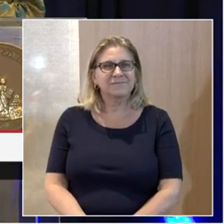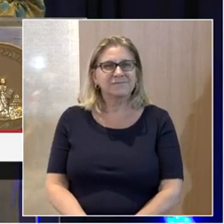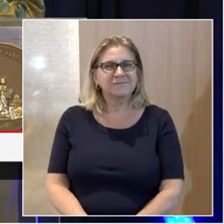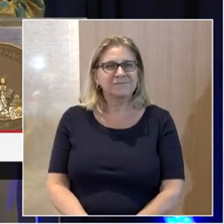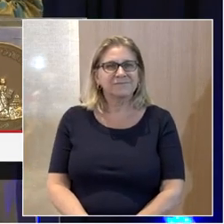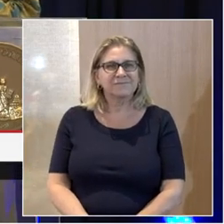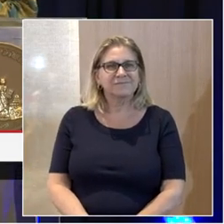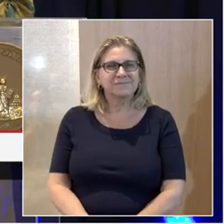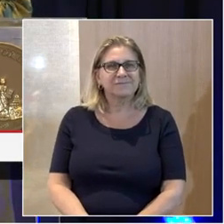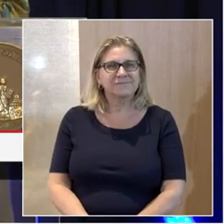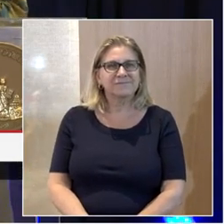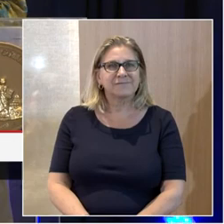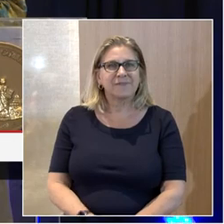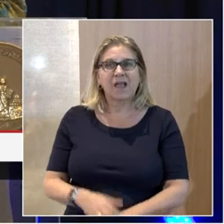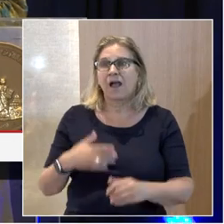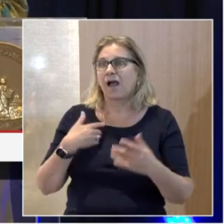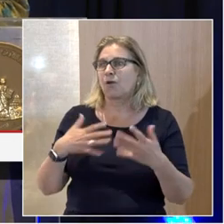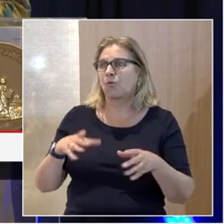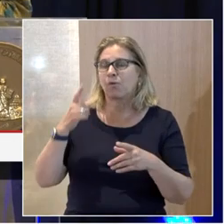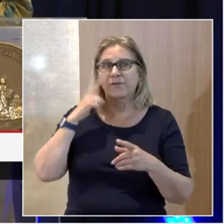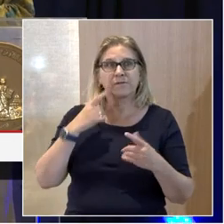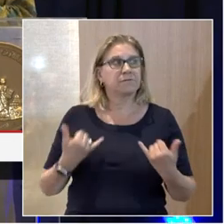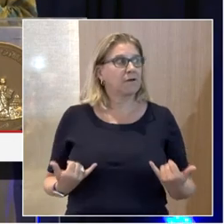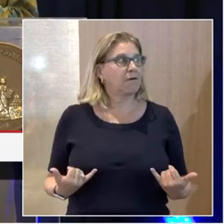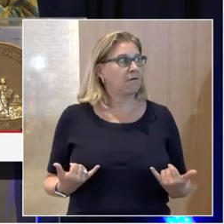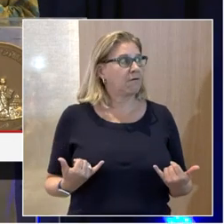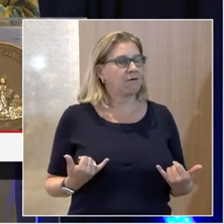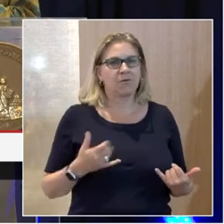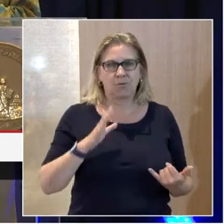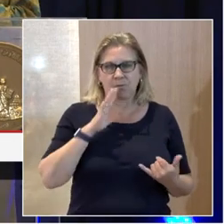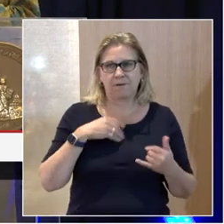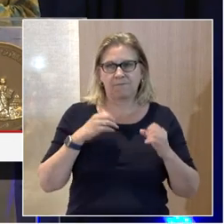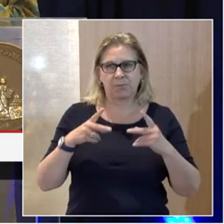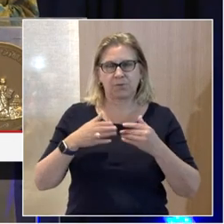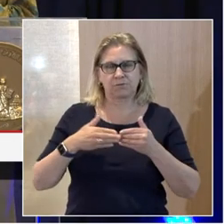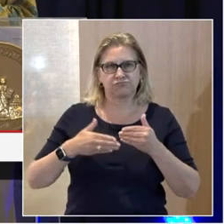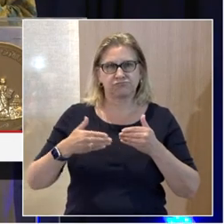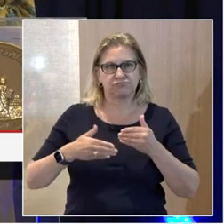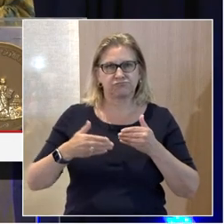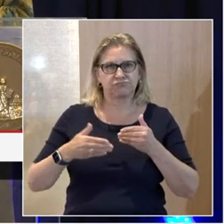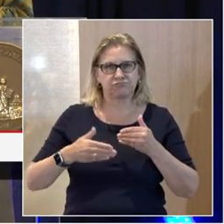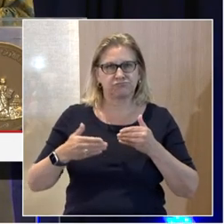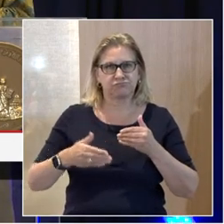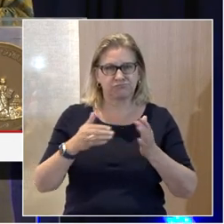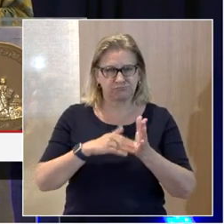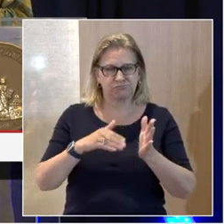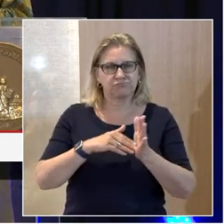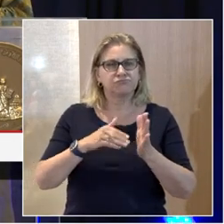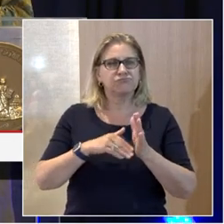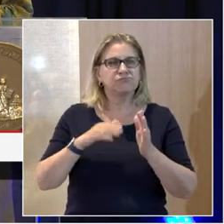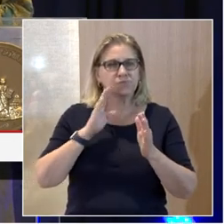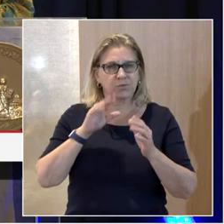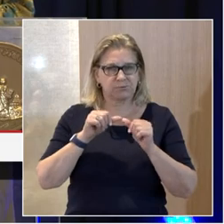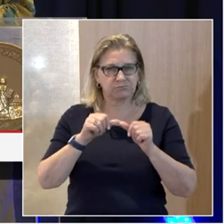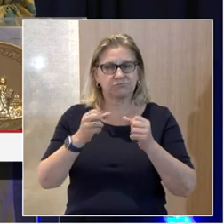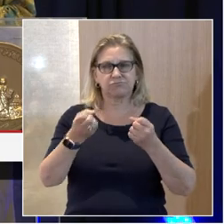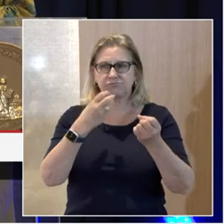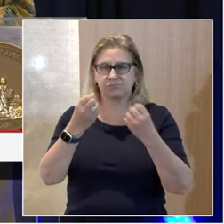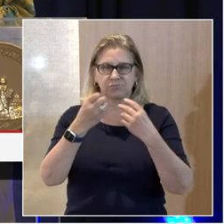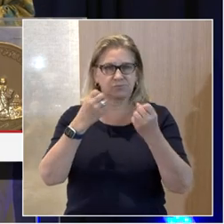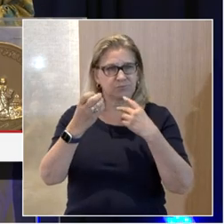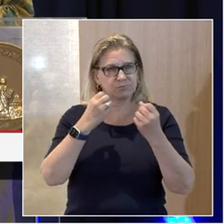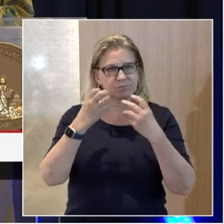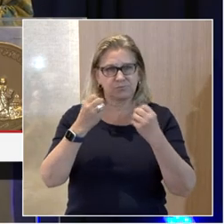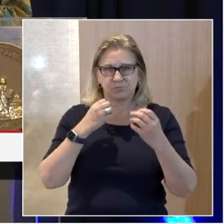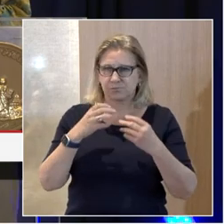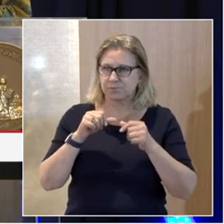done. We're going to want this to be very iterative and continue to get your engagement. So please continue to